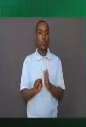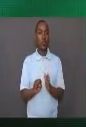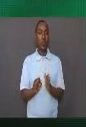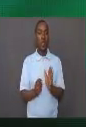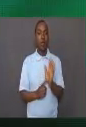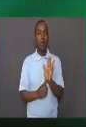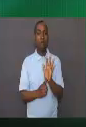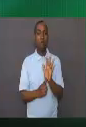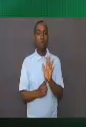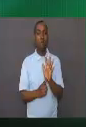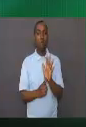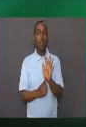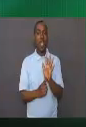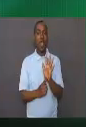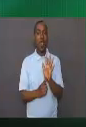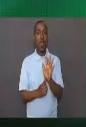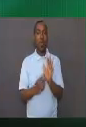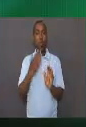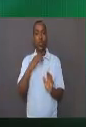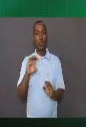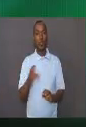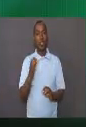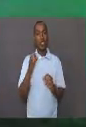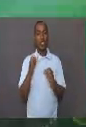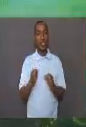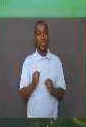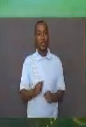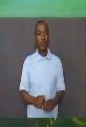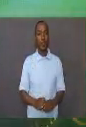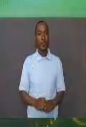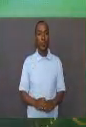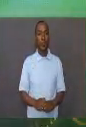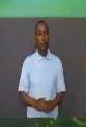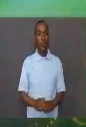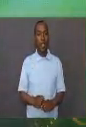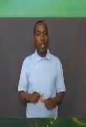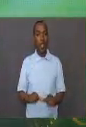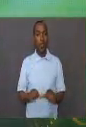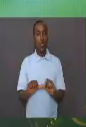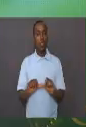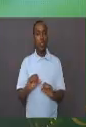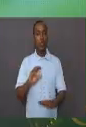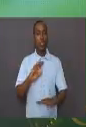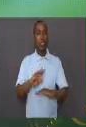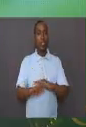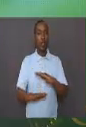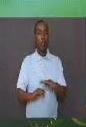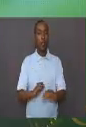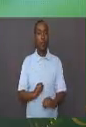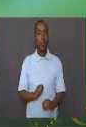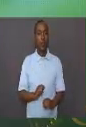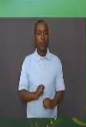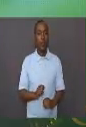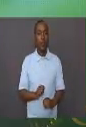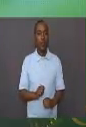flame and then letting it cool. The next step is to dip